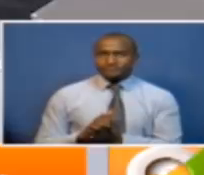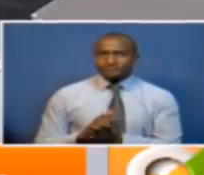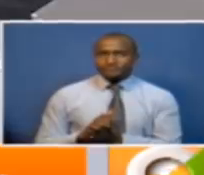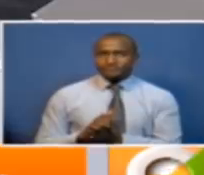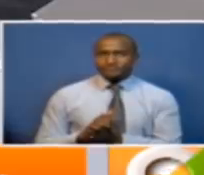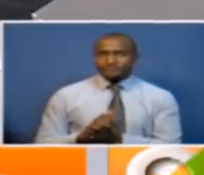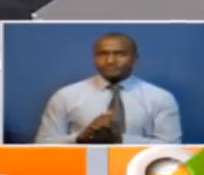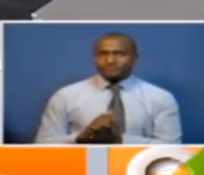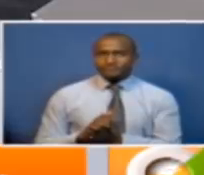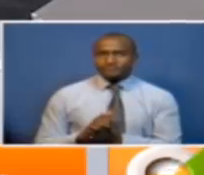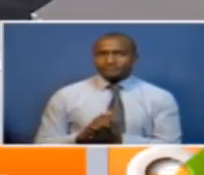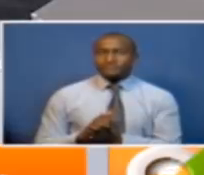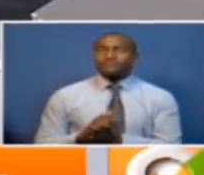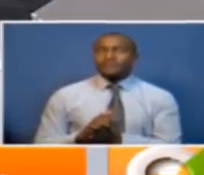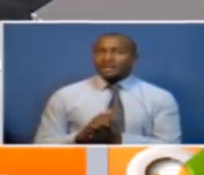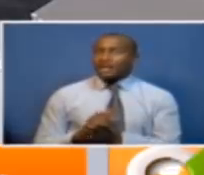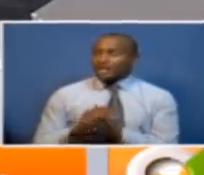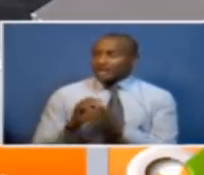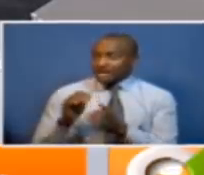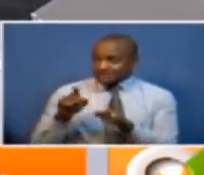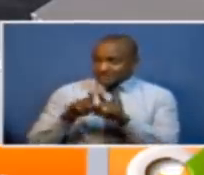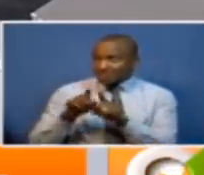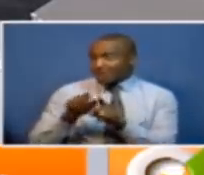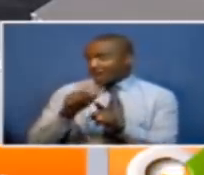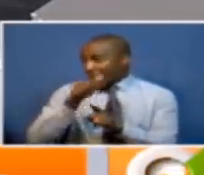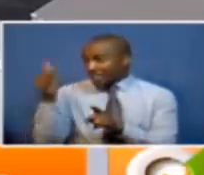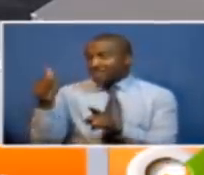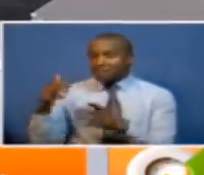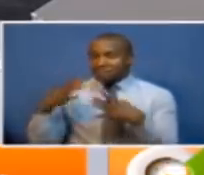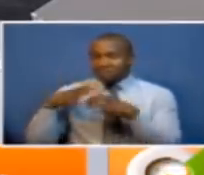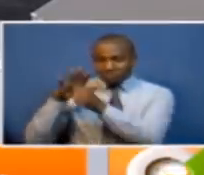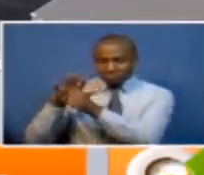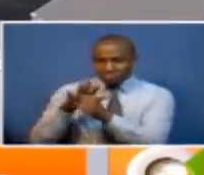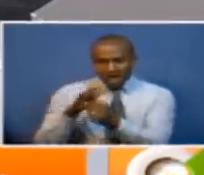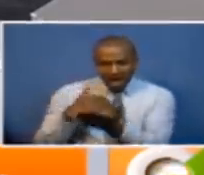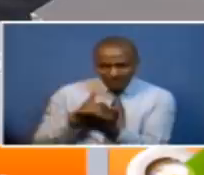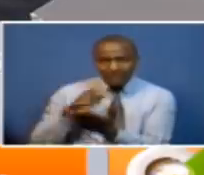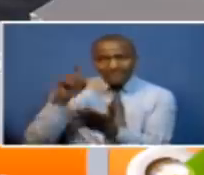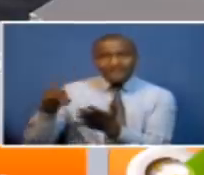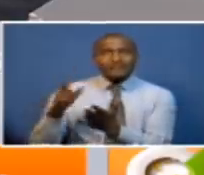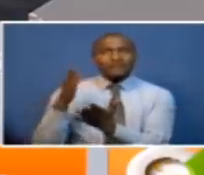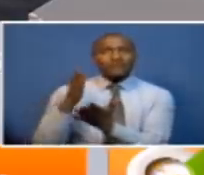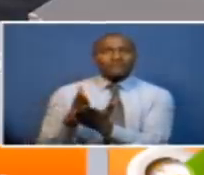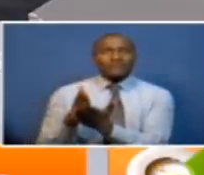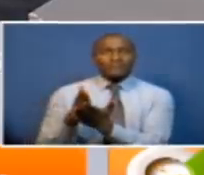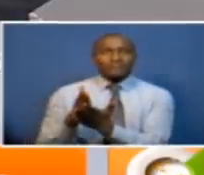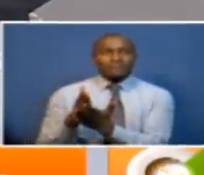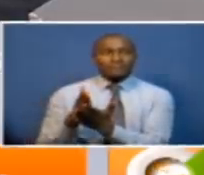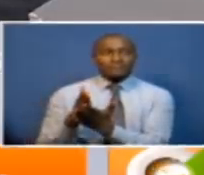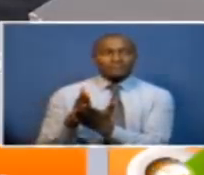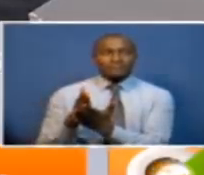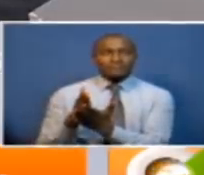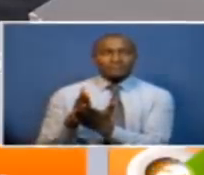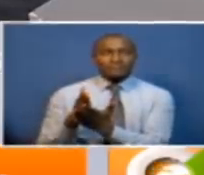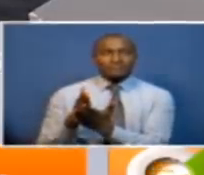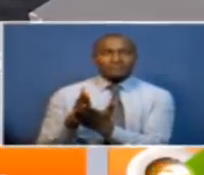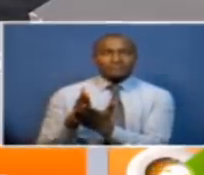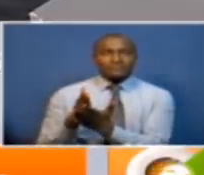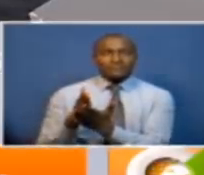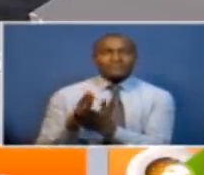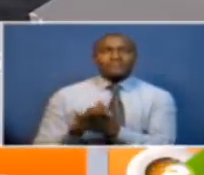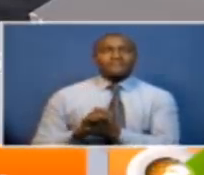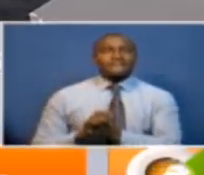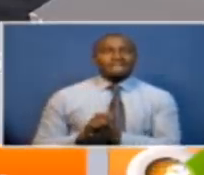versions of discrimination on other grounds. But the long and short of it, from a point of law, is that it is